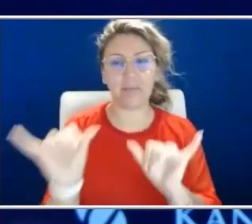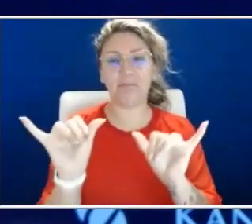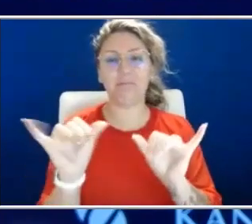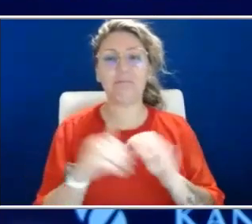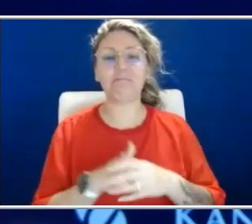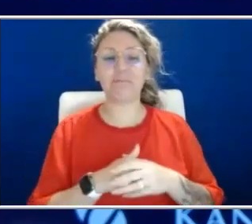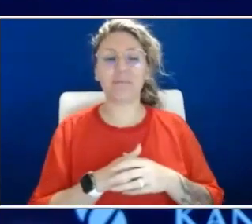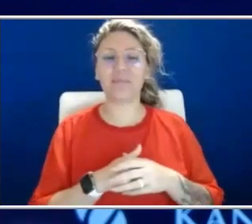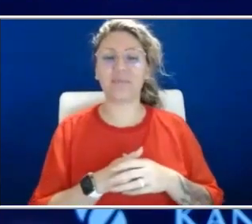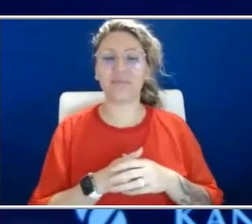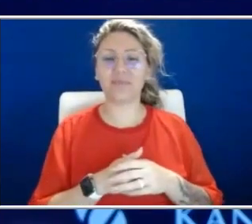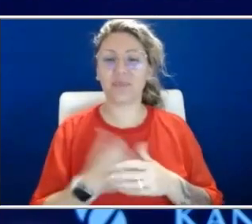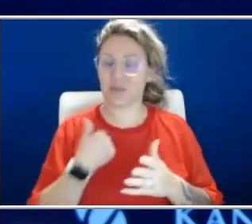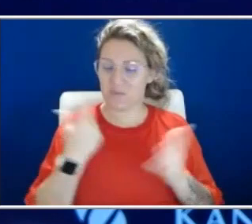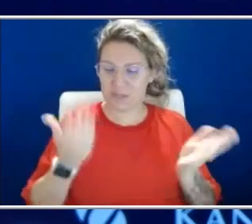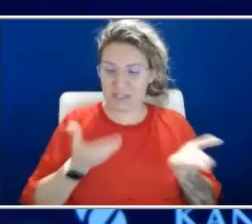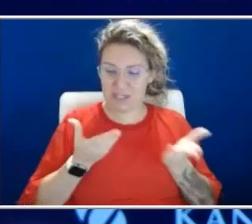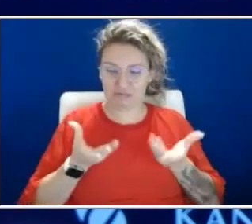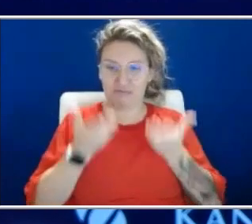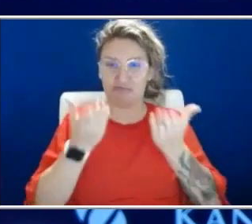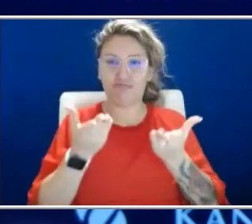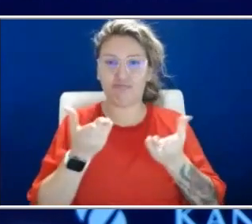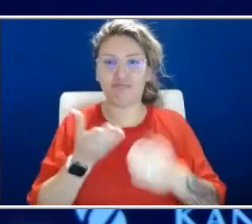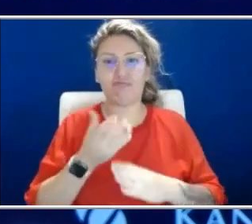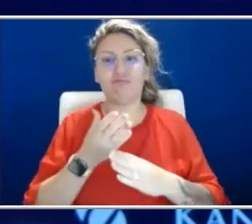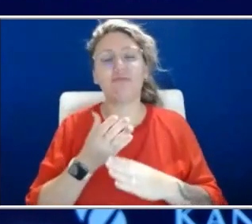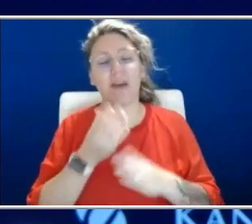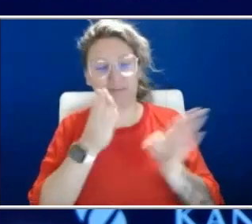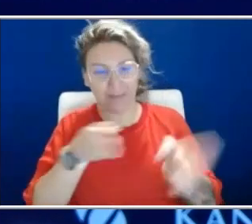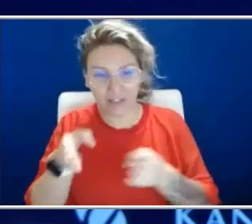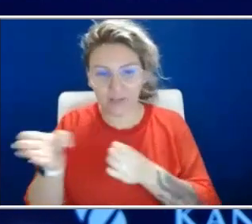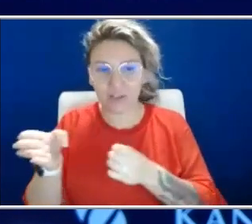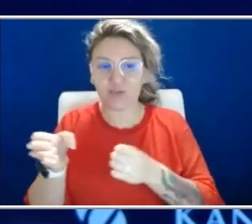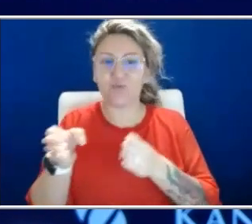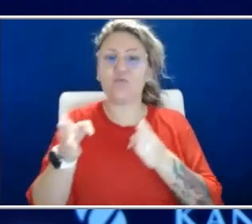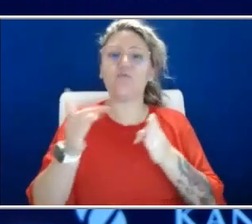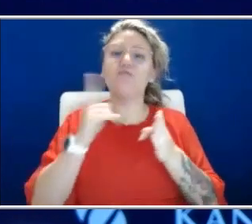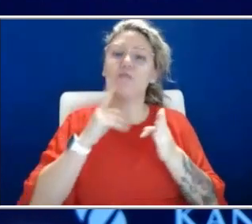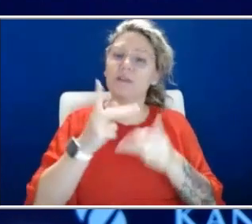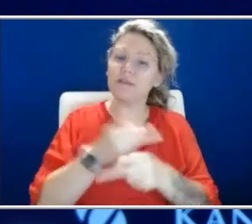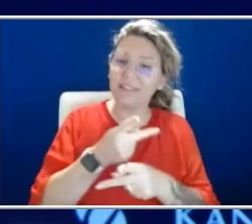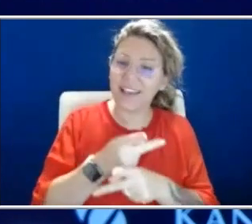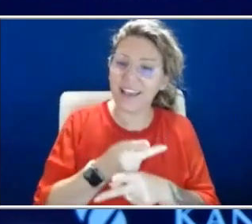to try to provide the best individualized care that we can. This